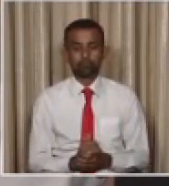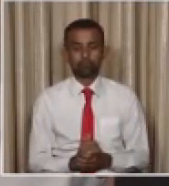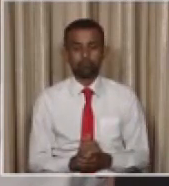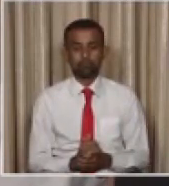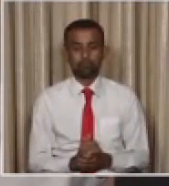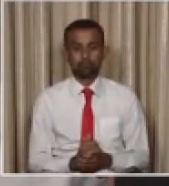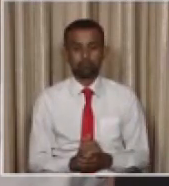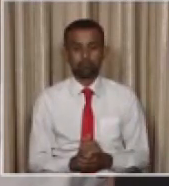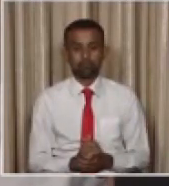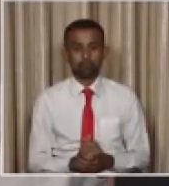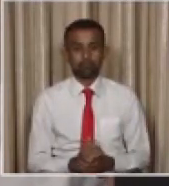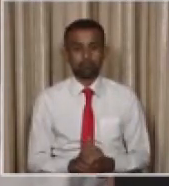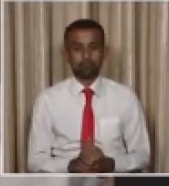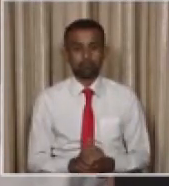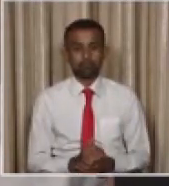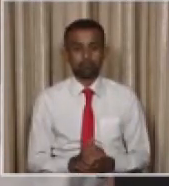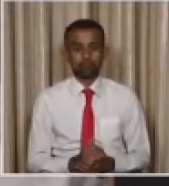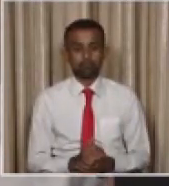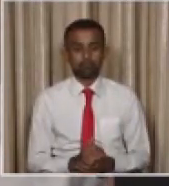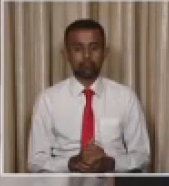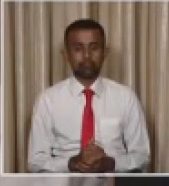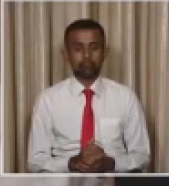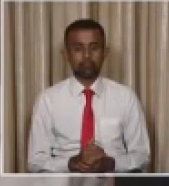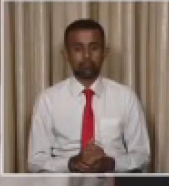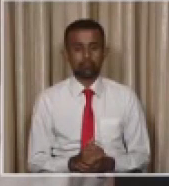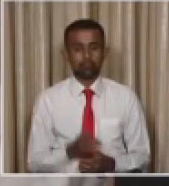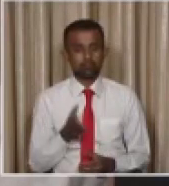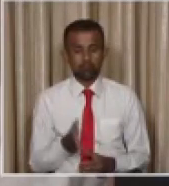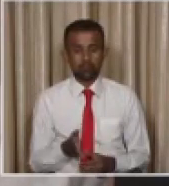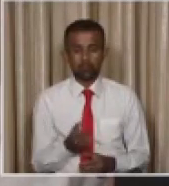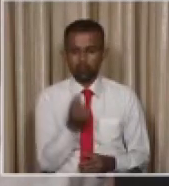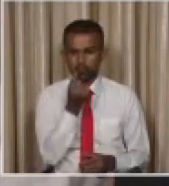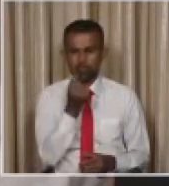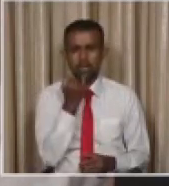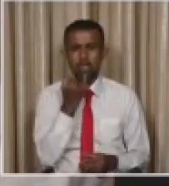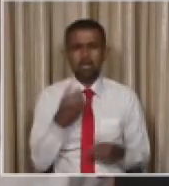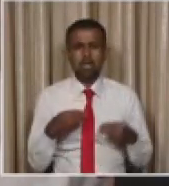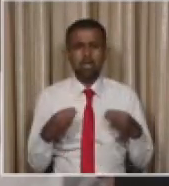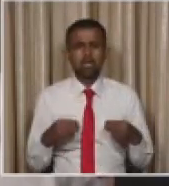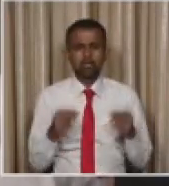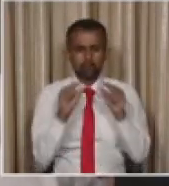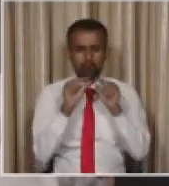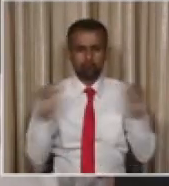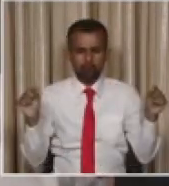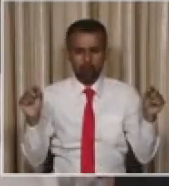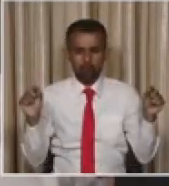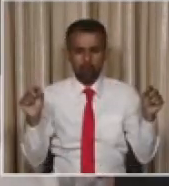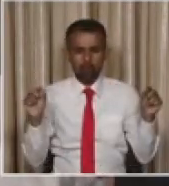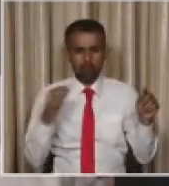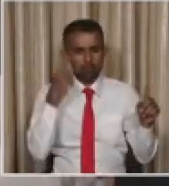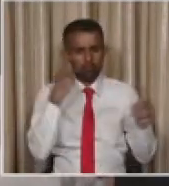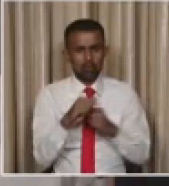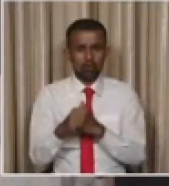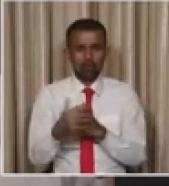all the rights of the Buddhists can be taken away by one small section. And what is going to happen? All the protection for Buddhism has